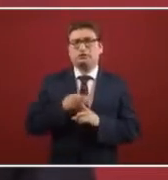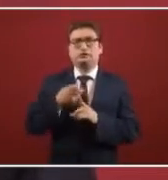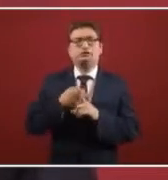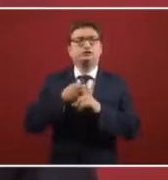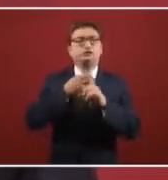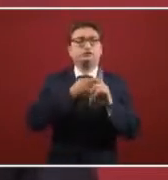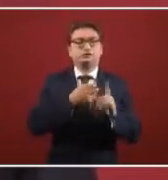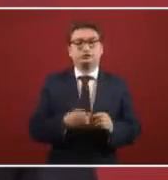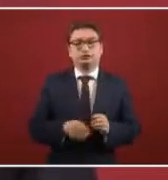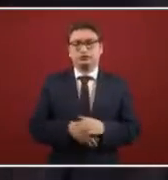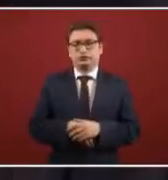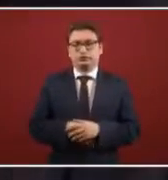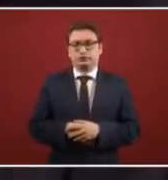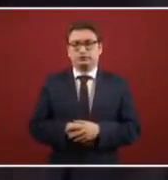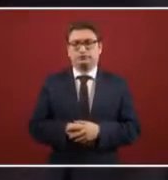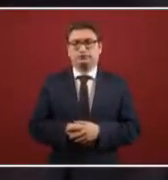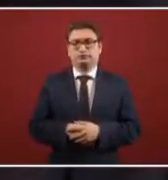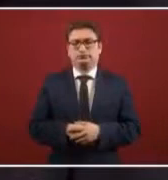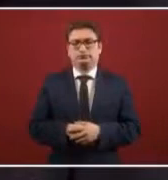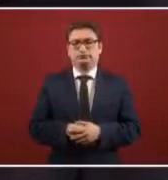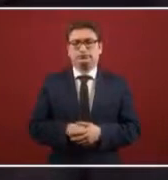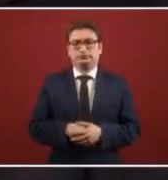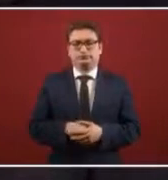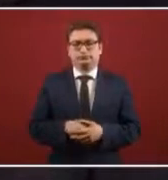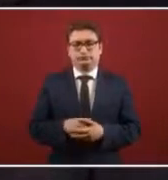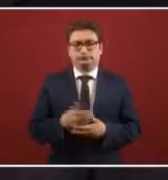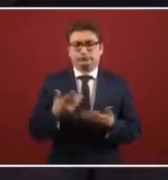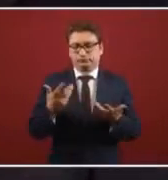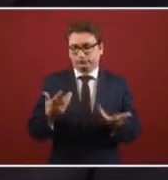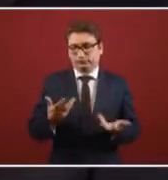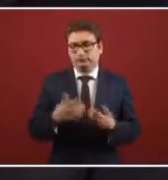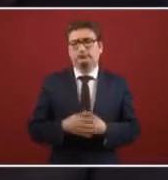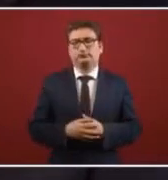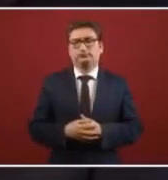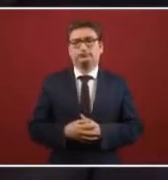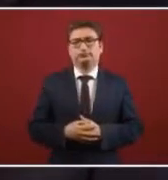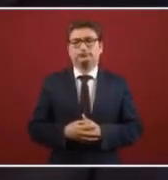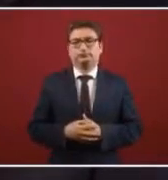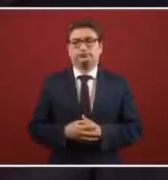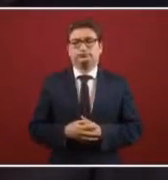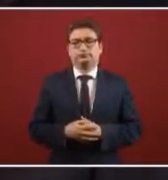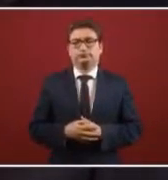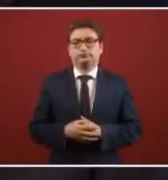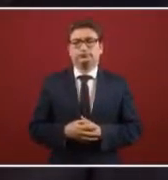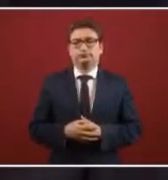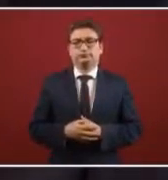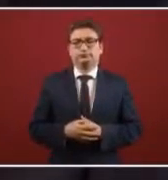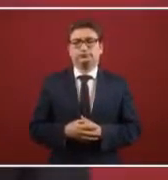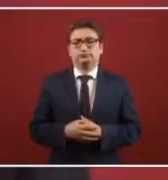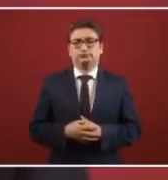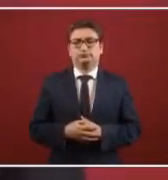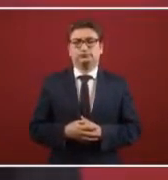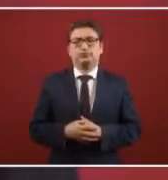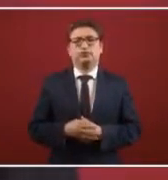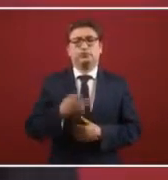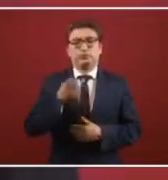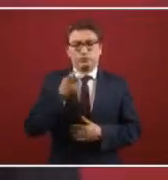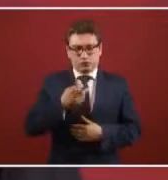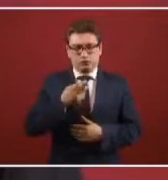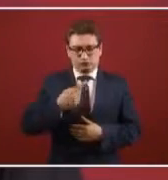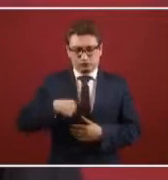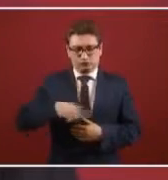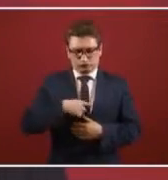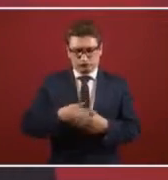alarmista. that which is alarming. Entonces, sí tenemos Yes, we do have que actuar con